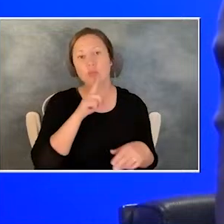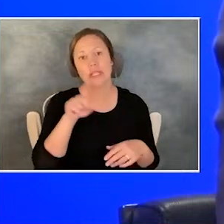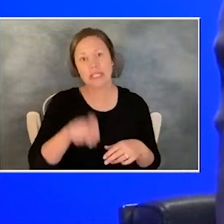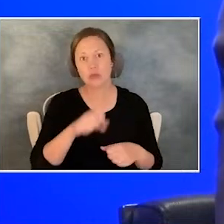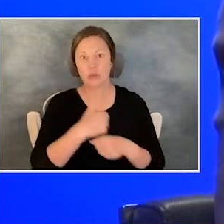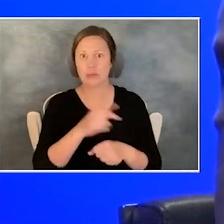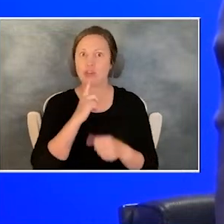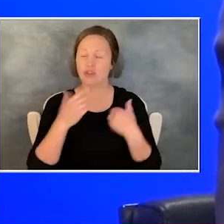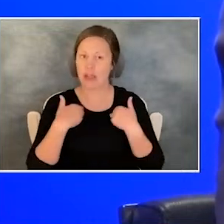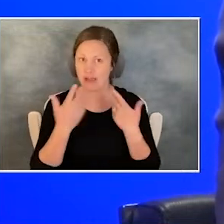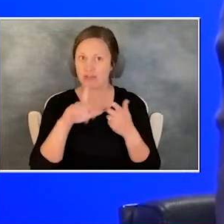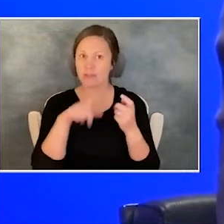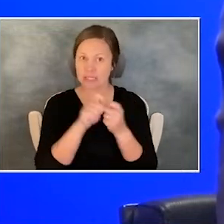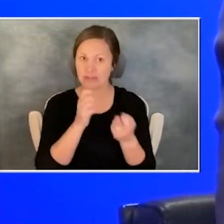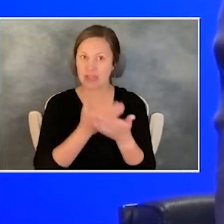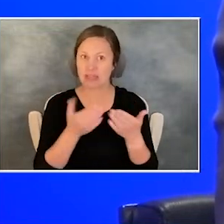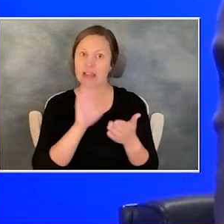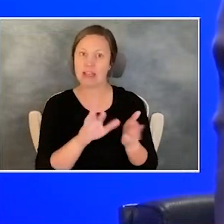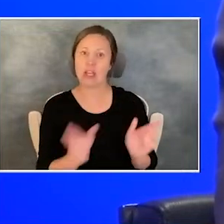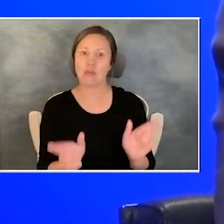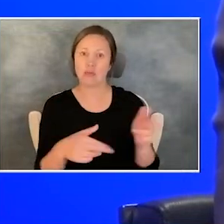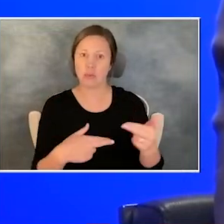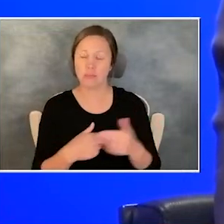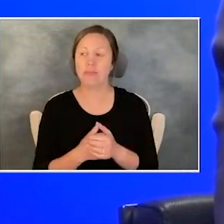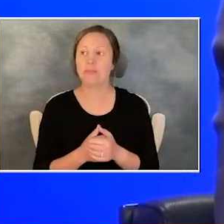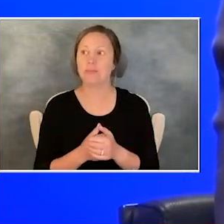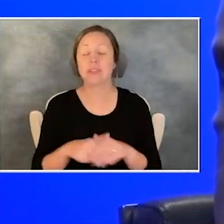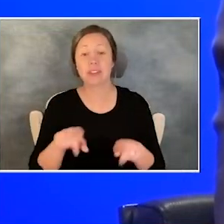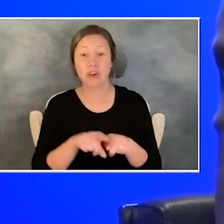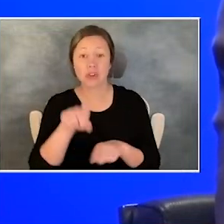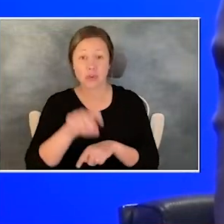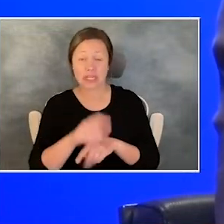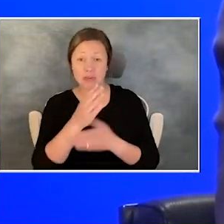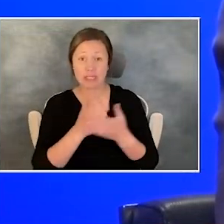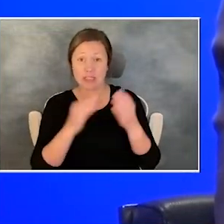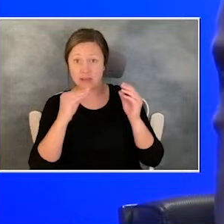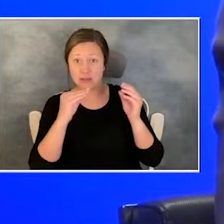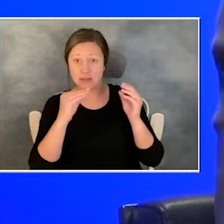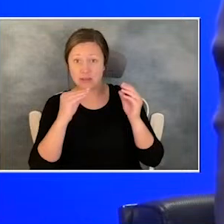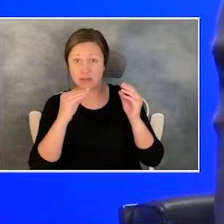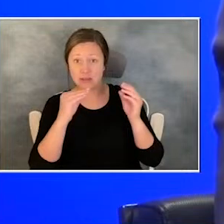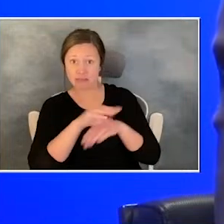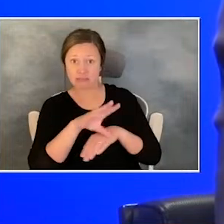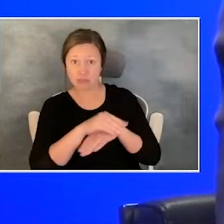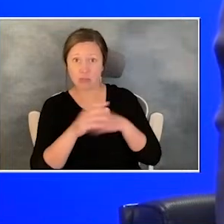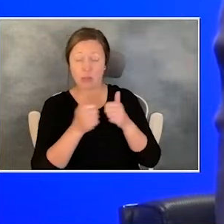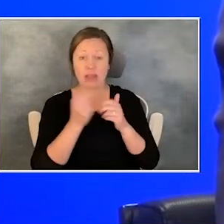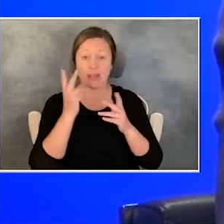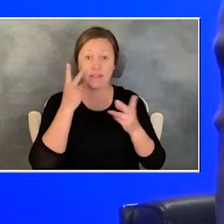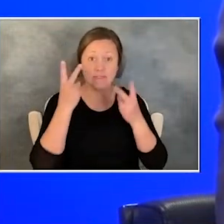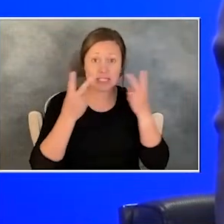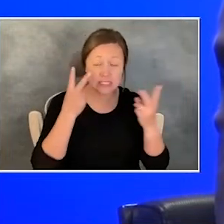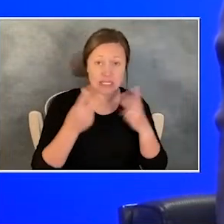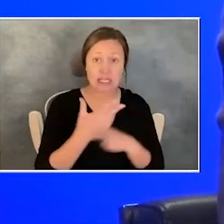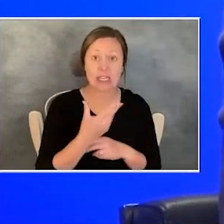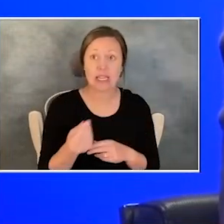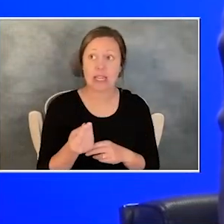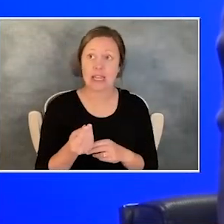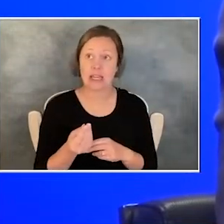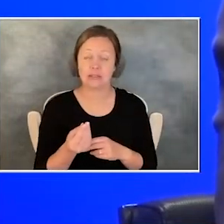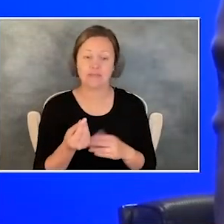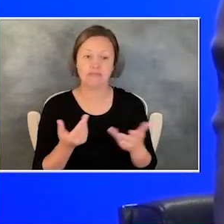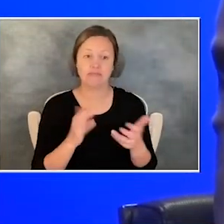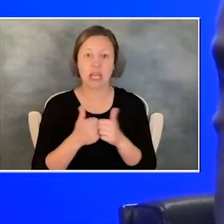in the room, and there needs to be coaching really in terms of visiting and how to help with